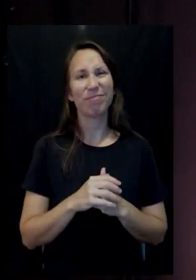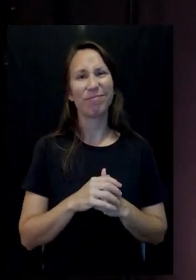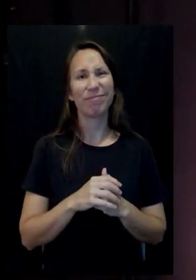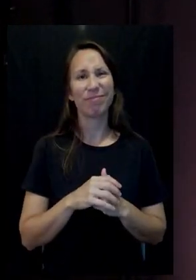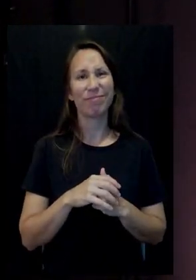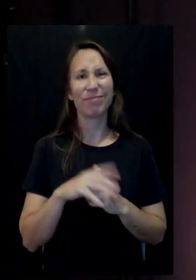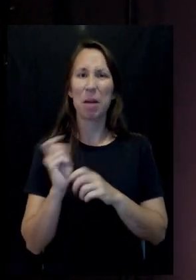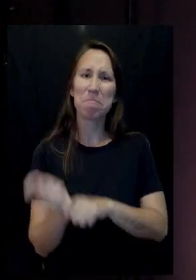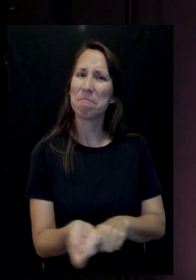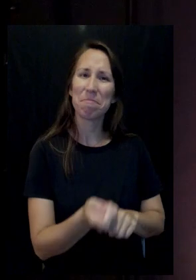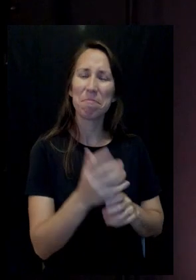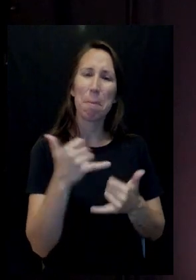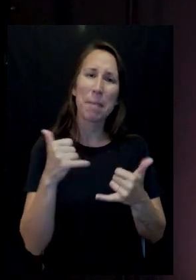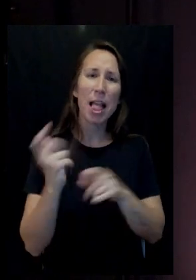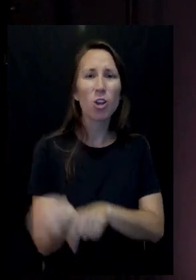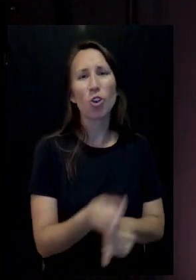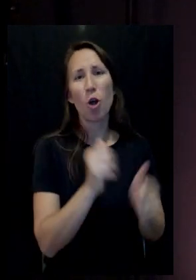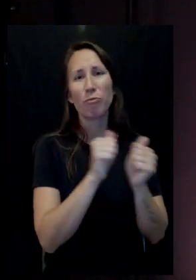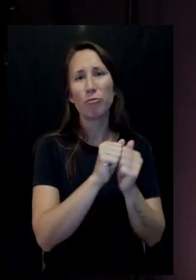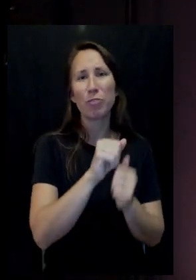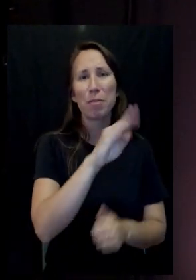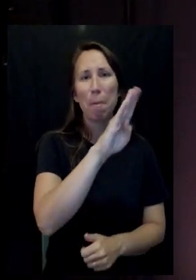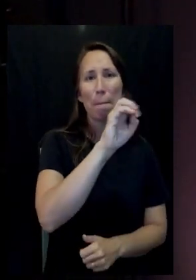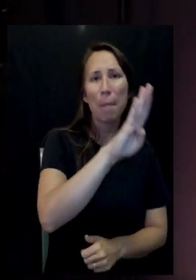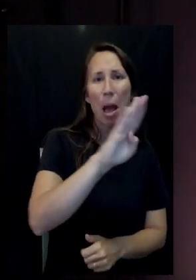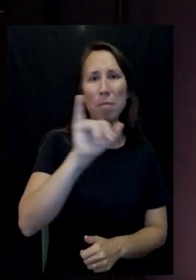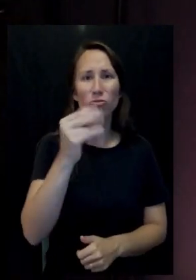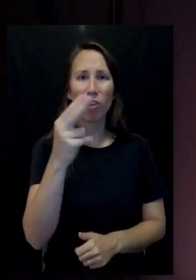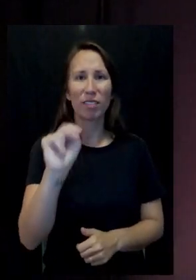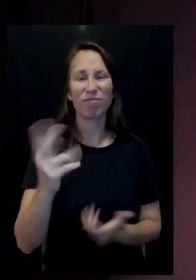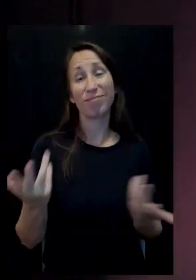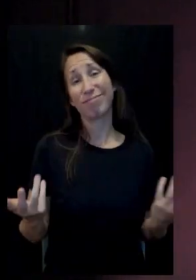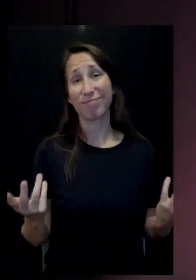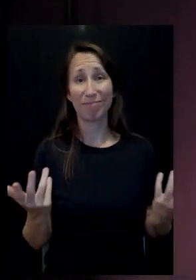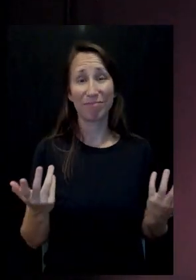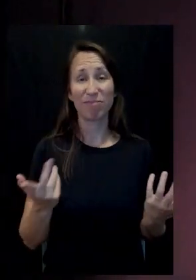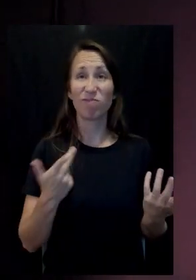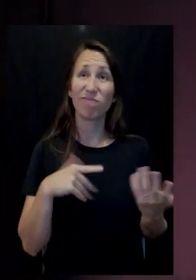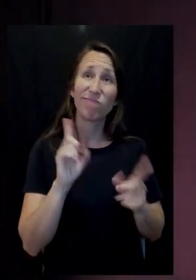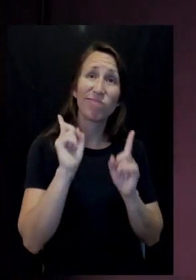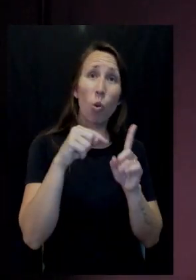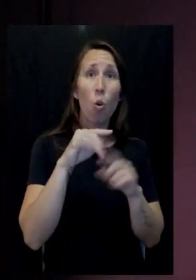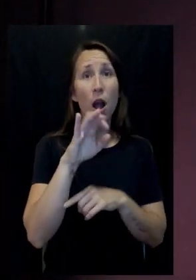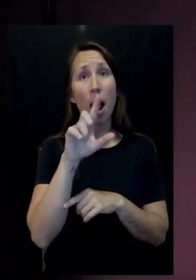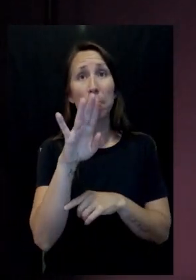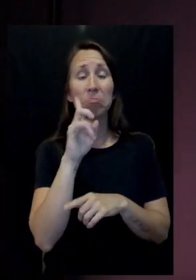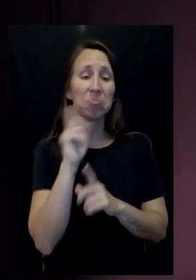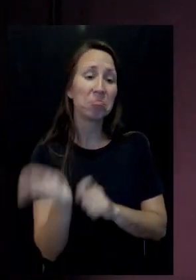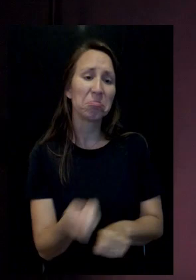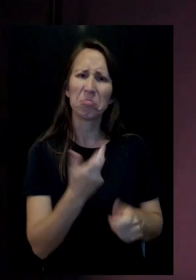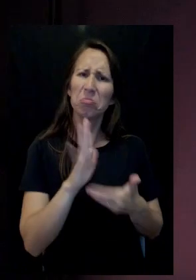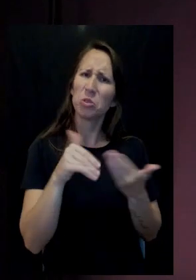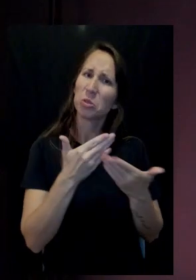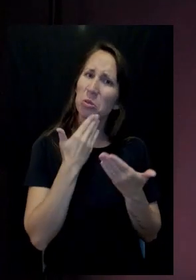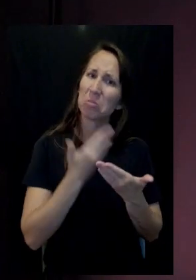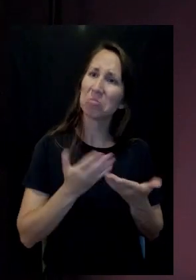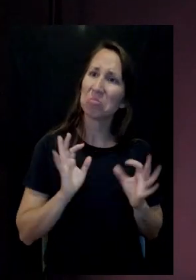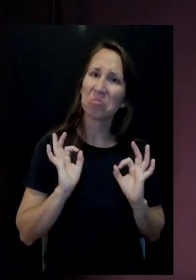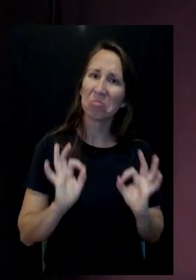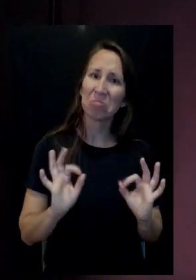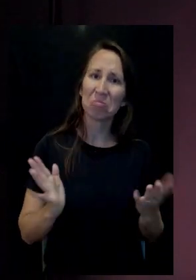I go play golf with Bob and John and, you know, we swing the clubs, hit a few balls, you know, it's all good.